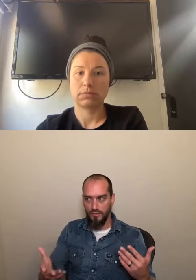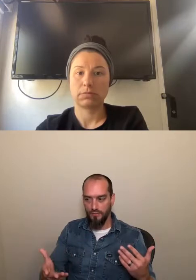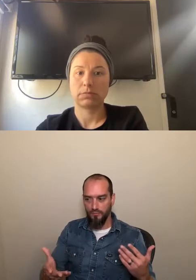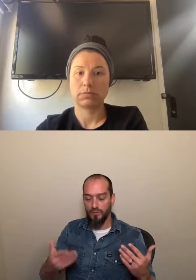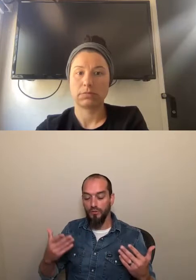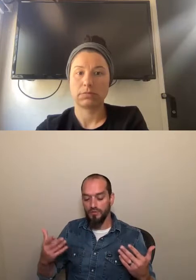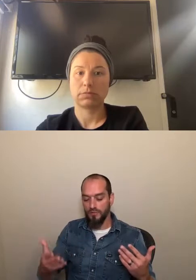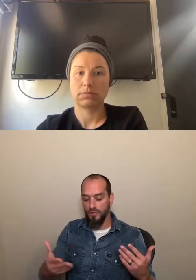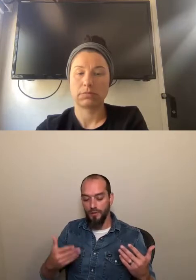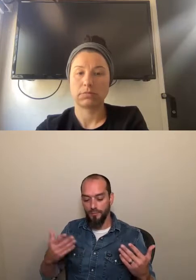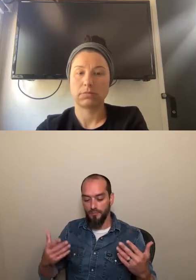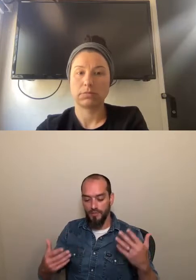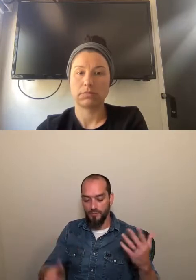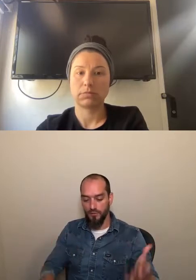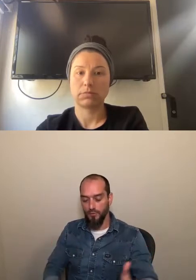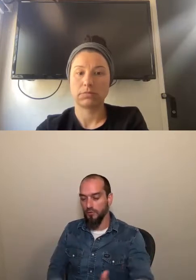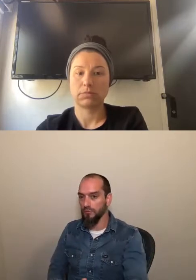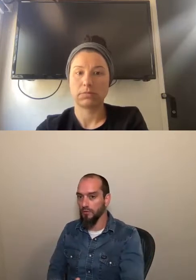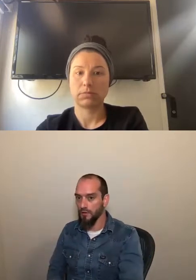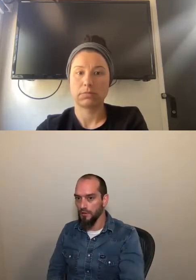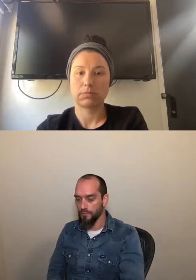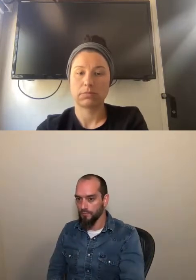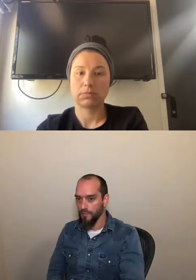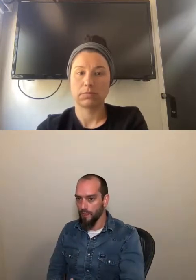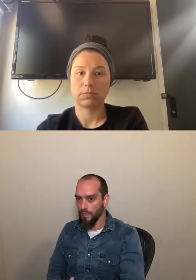the results that started popping up, kept seeing the word mold.